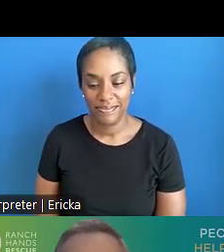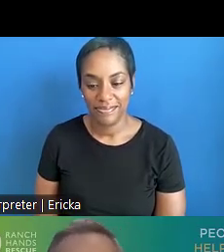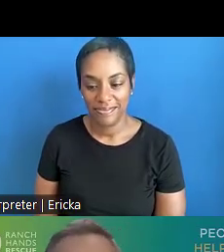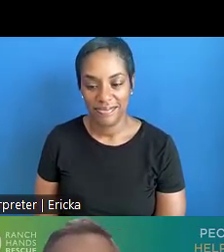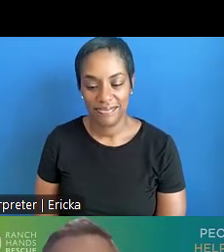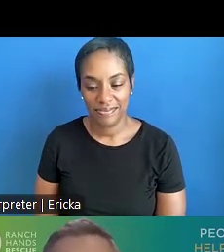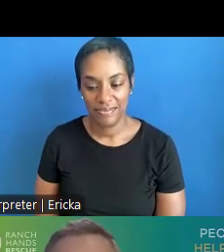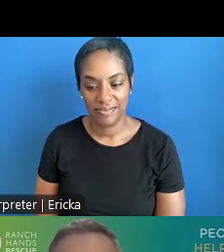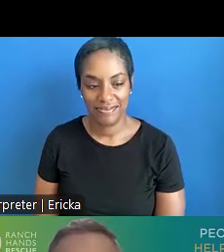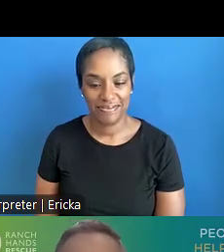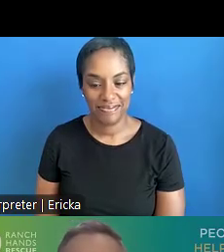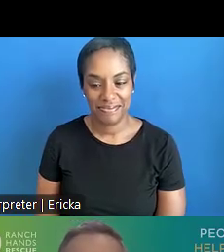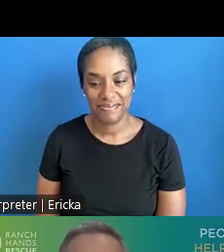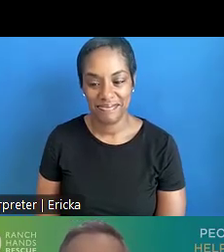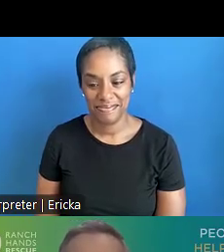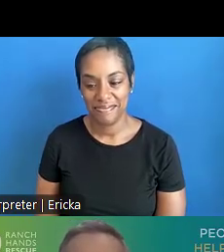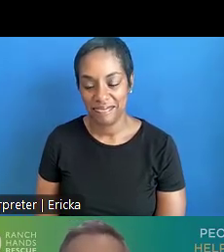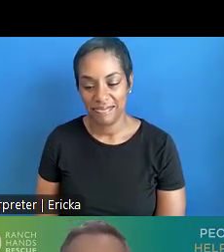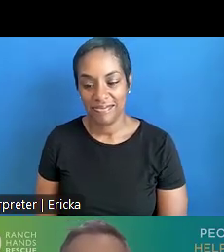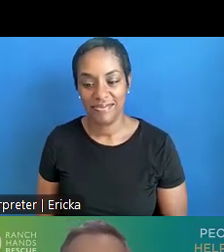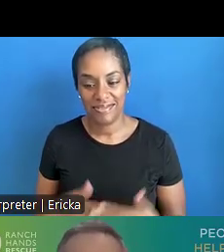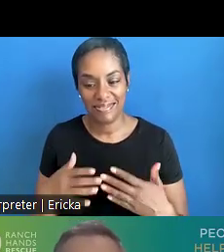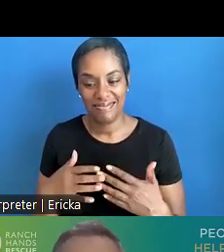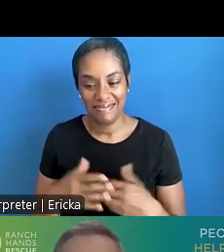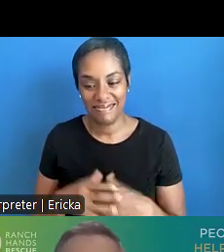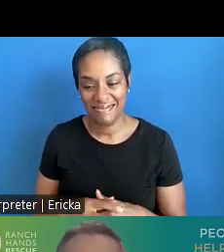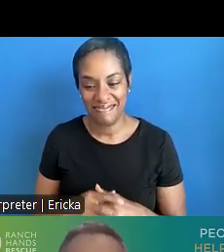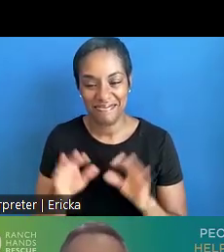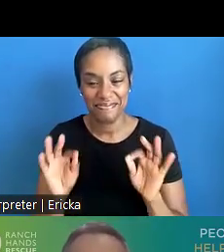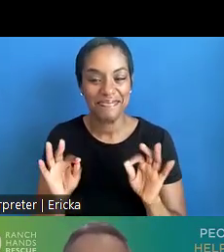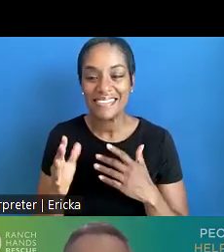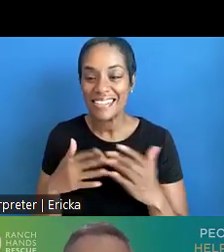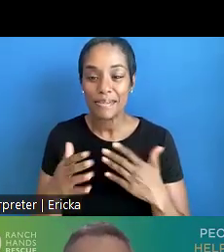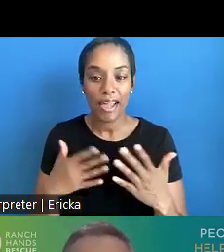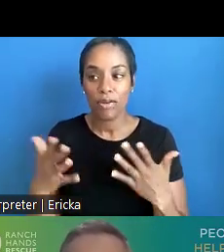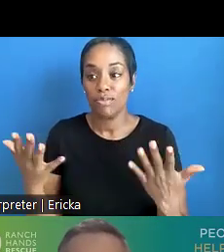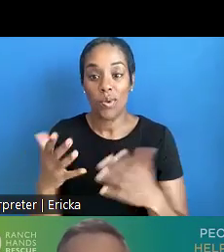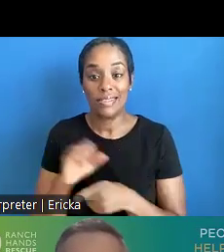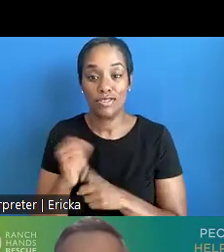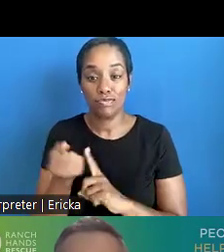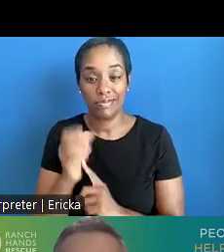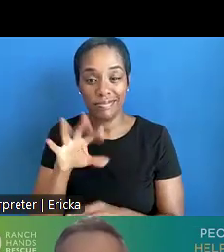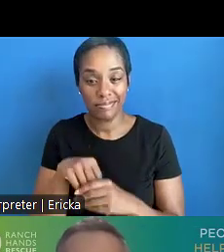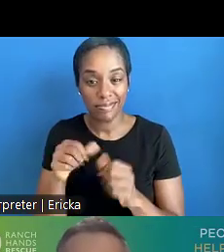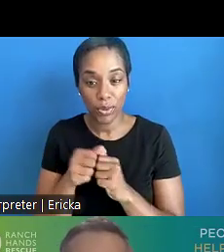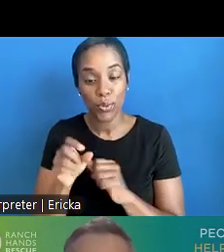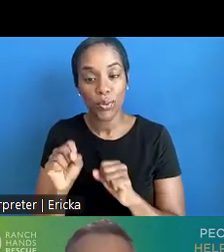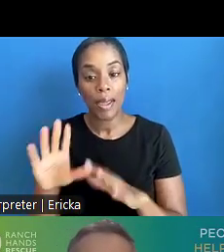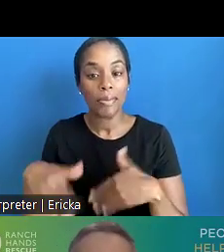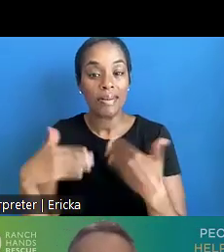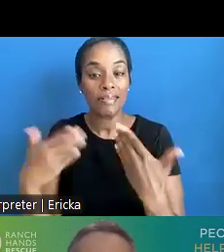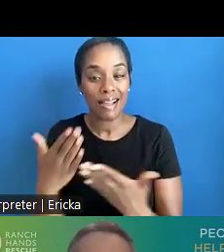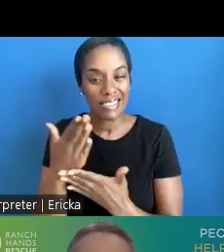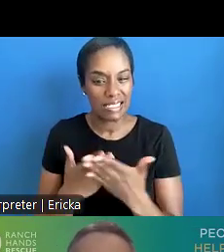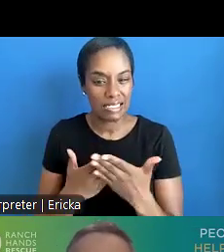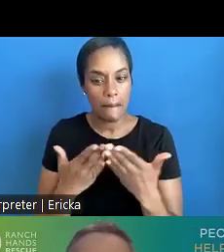measures is really important because it doesn't matter what setting you're in, right? You can provide certain proactive safety measures.